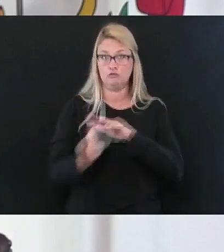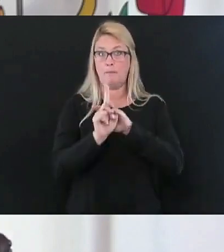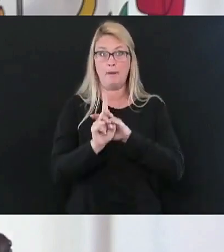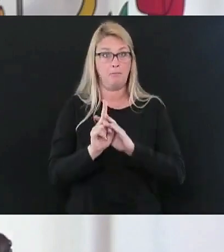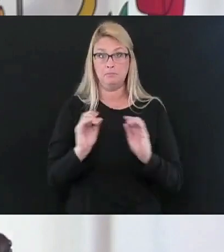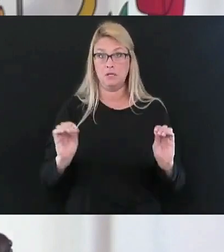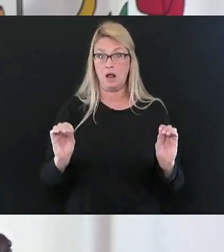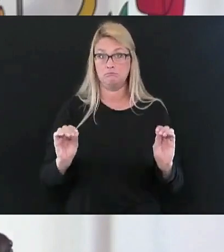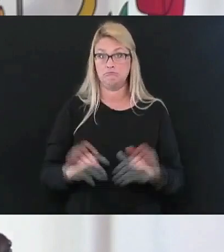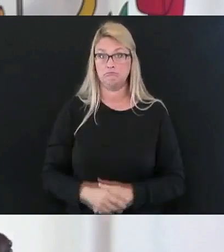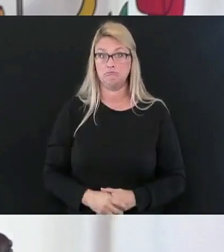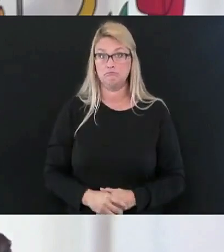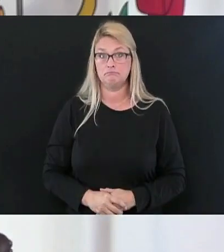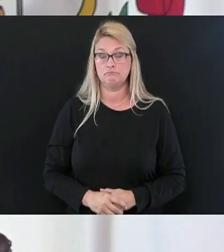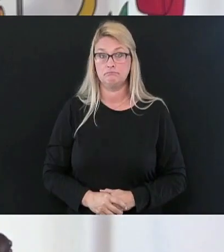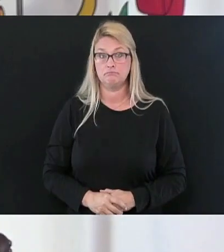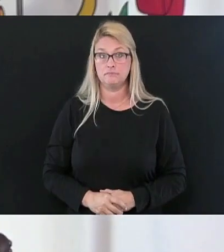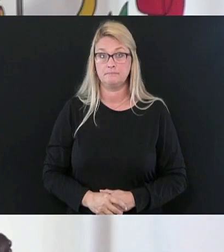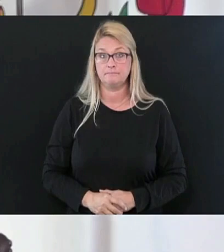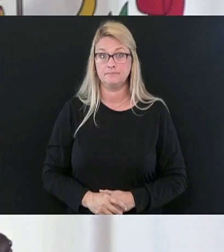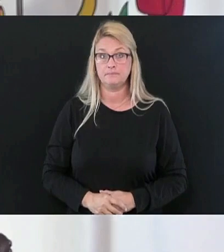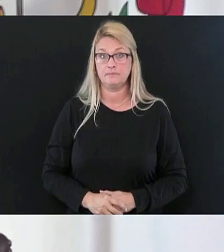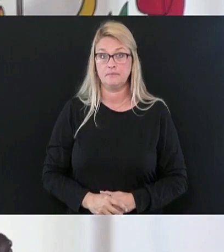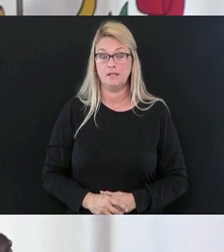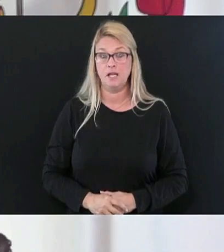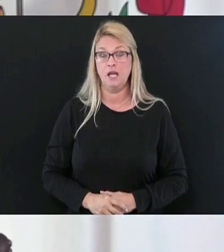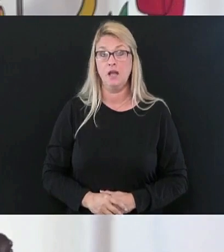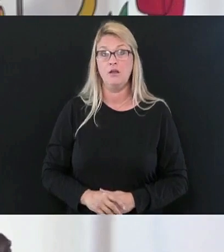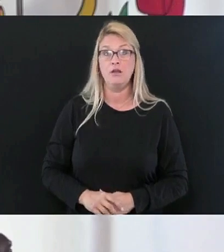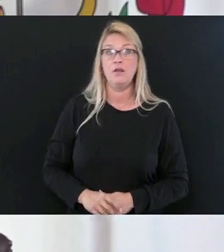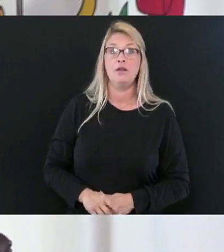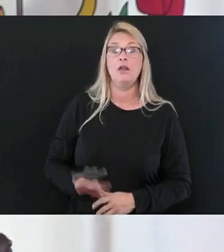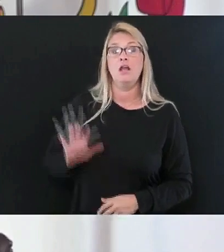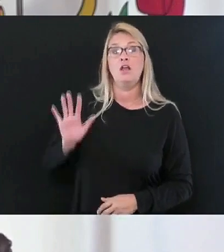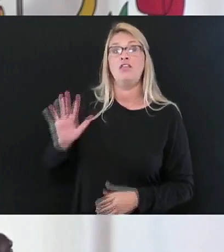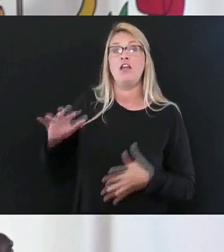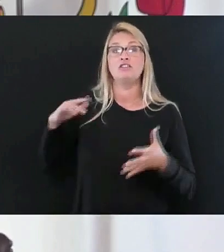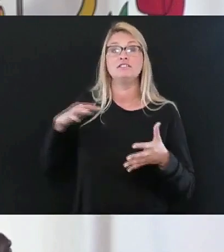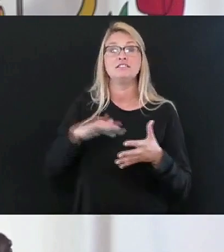study. The study has enrolled nearly